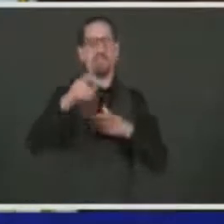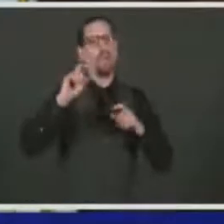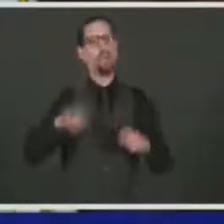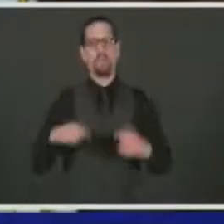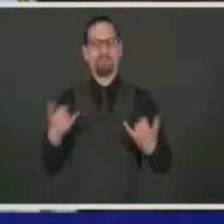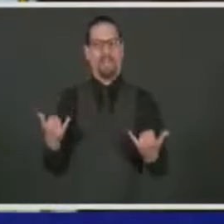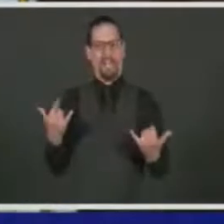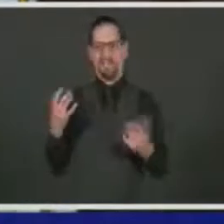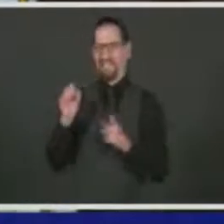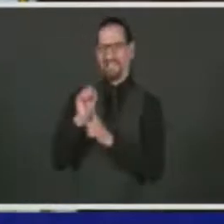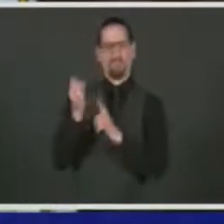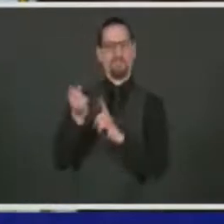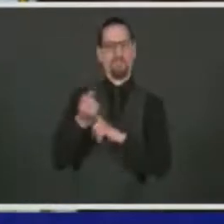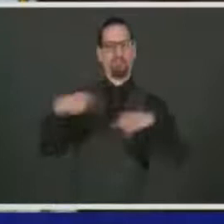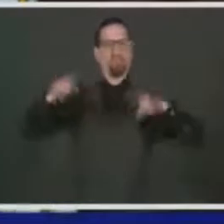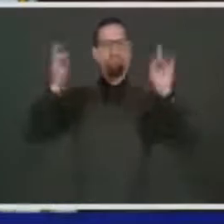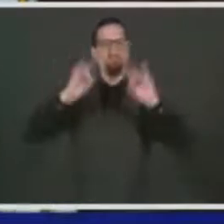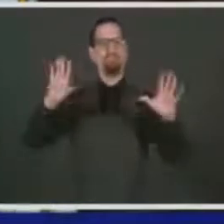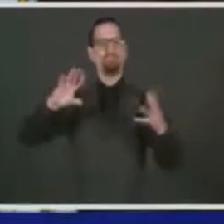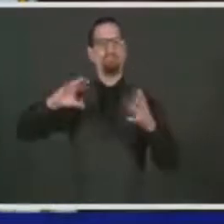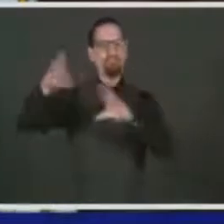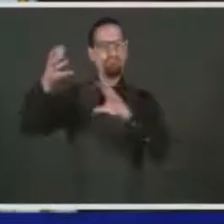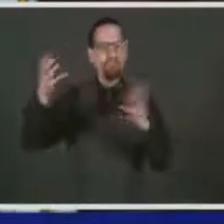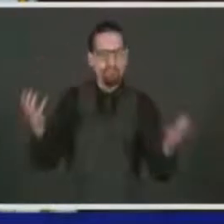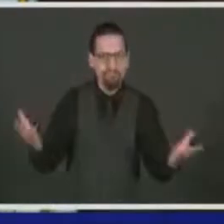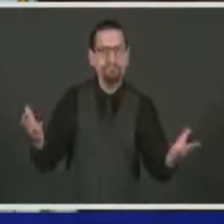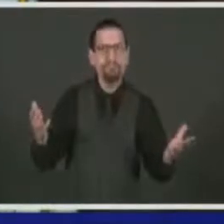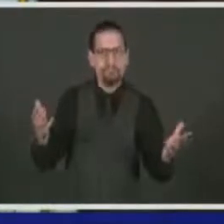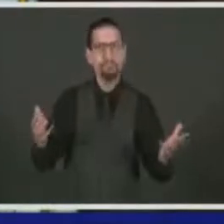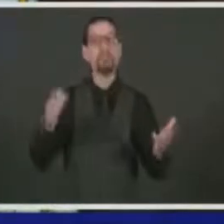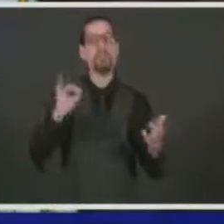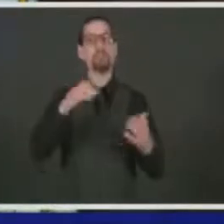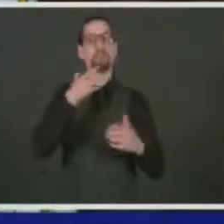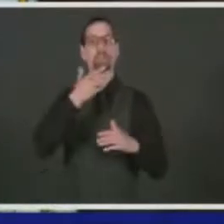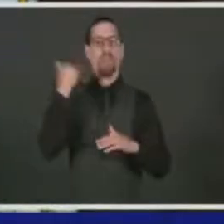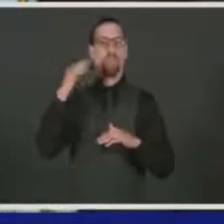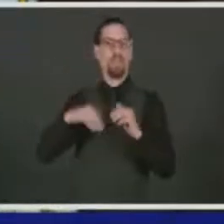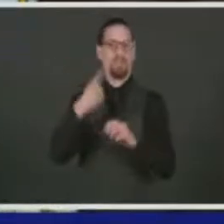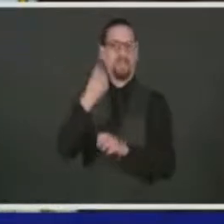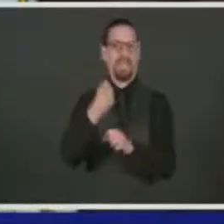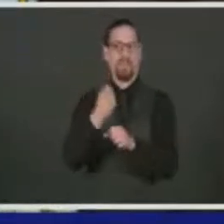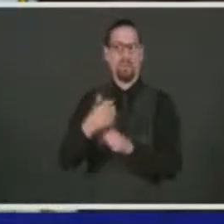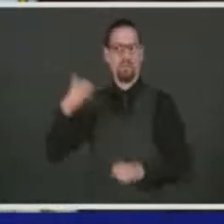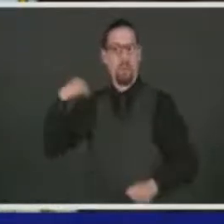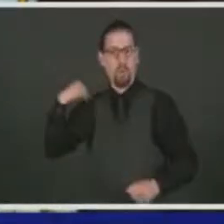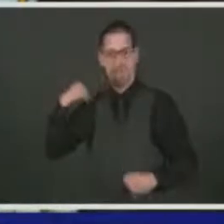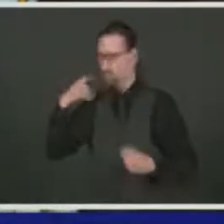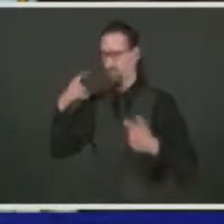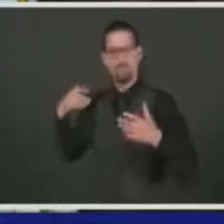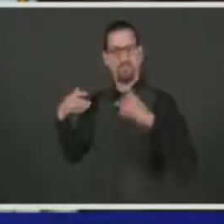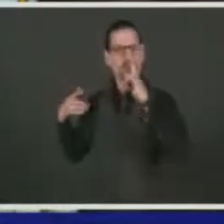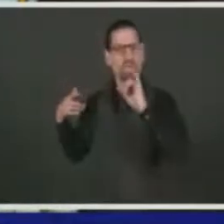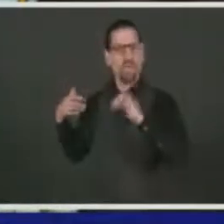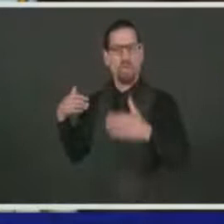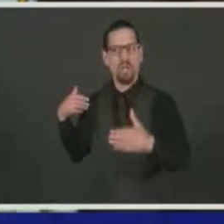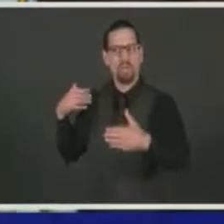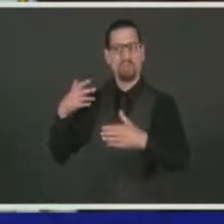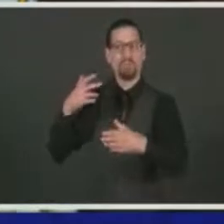year is better than it was a year ago, because we've learned a lot going through